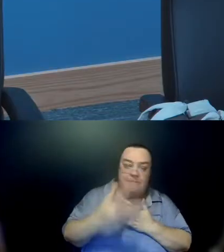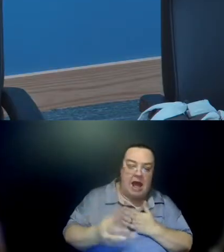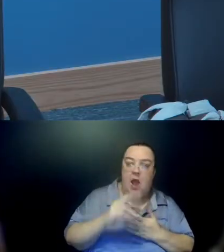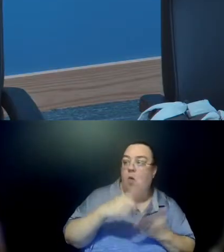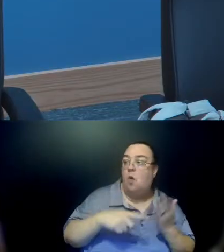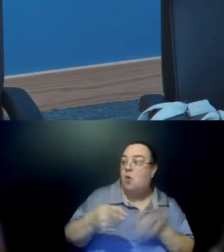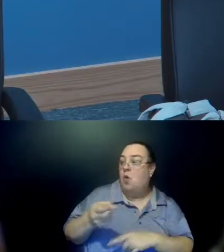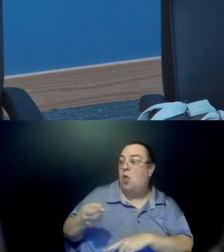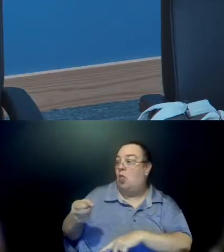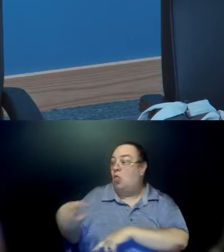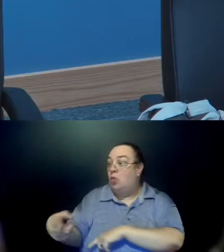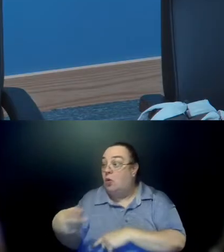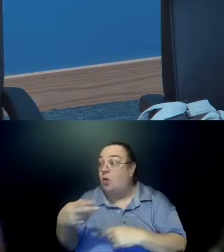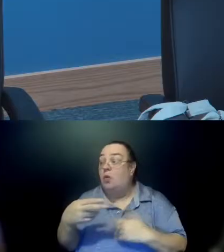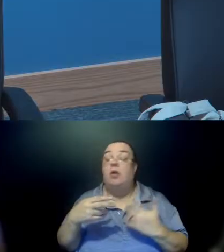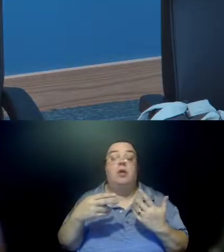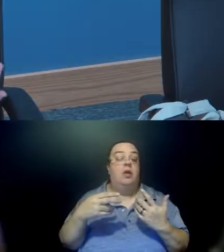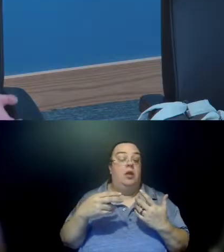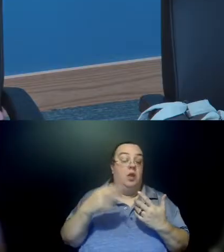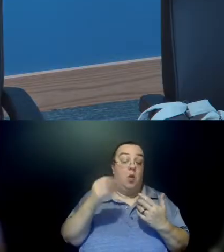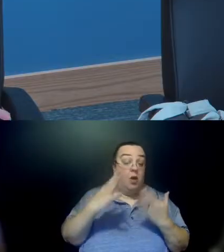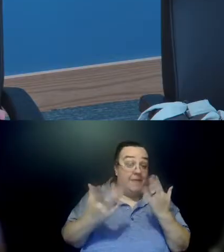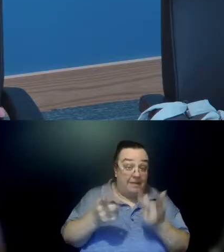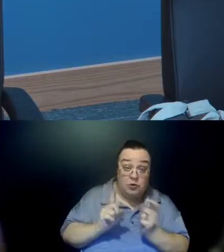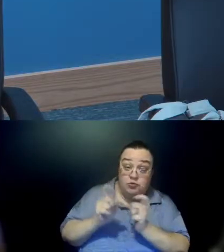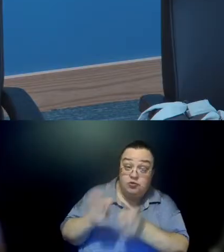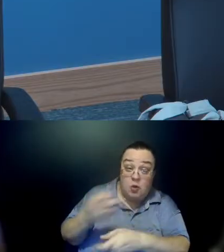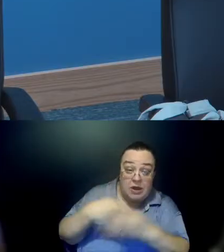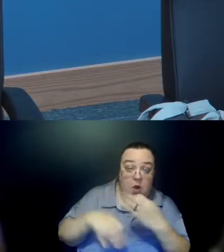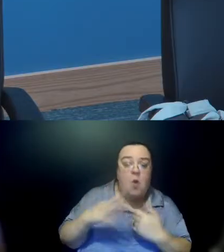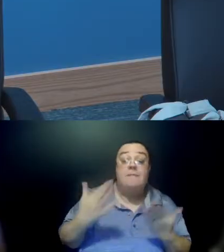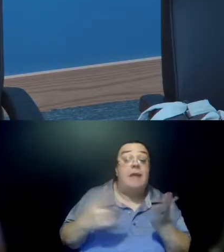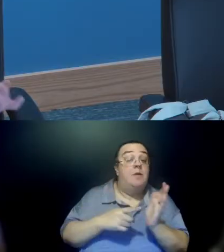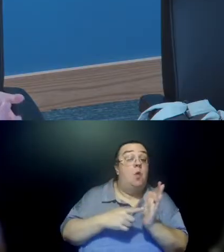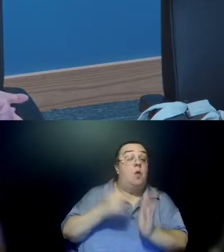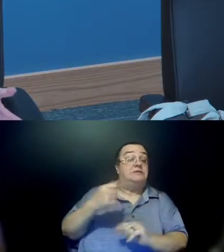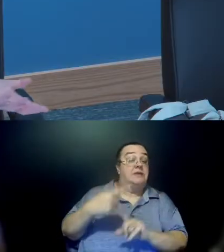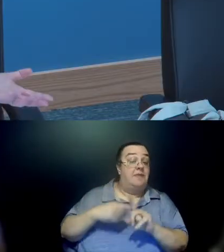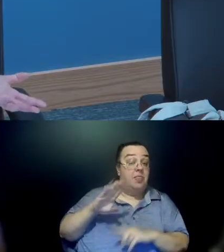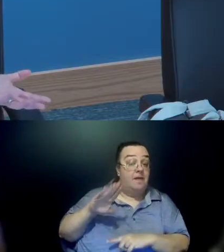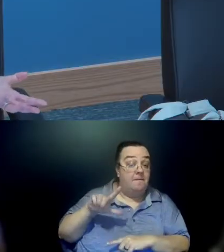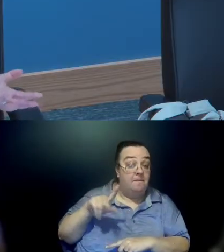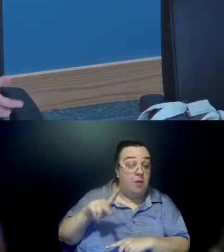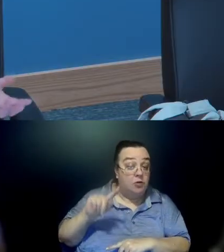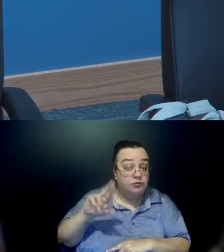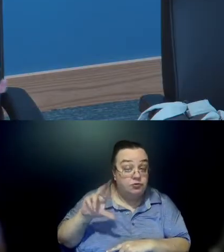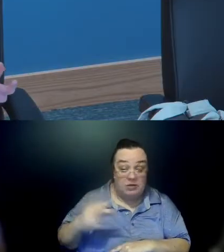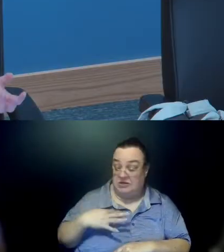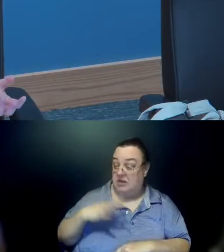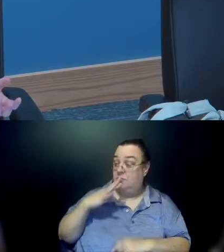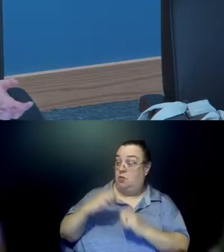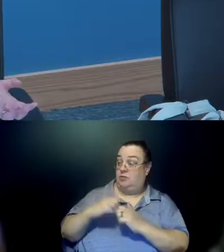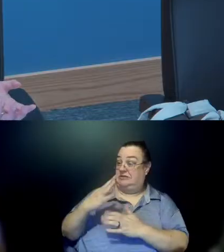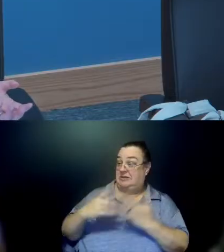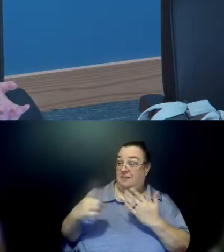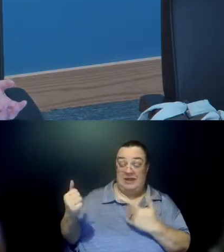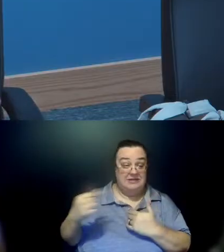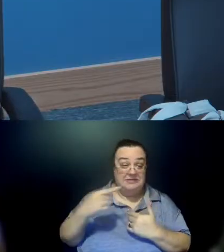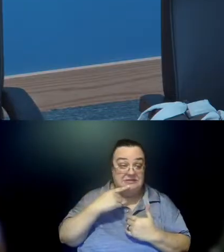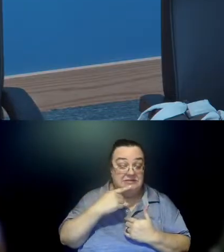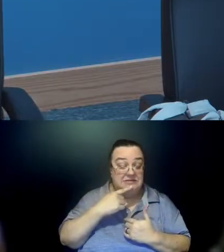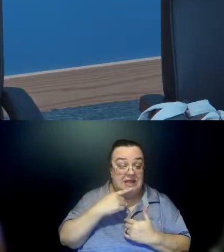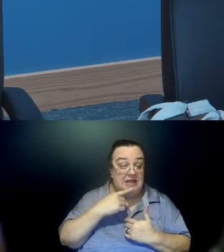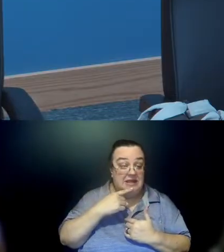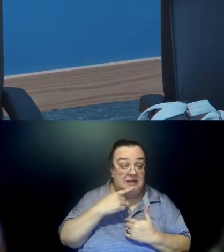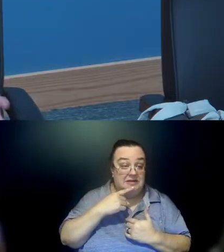donate instead. Or maybe it's once a month bulk trash. I spoke to somebody else who said, I didn't know